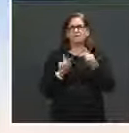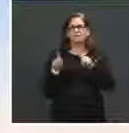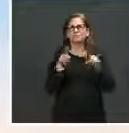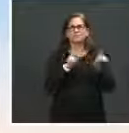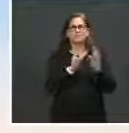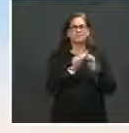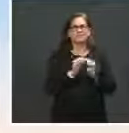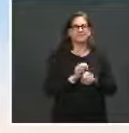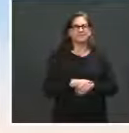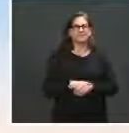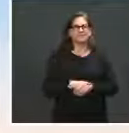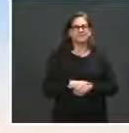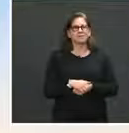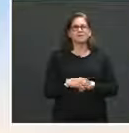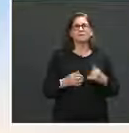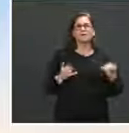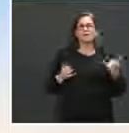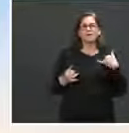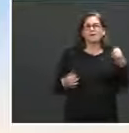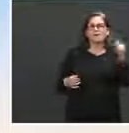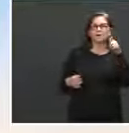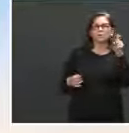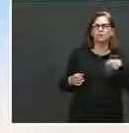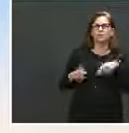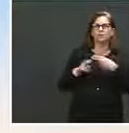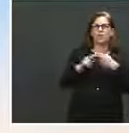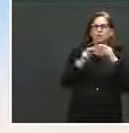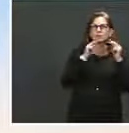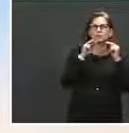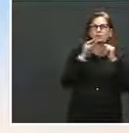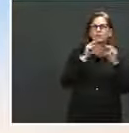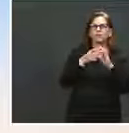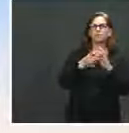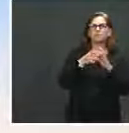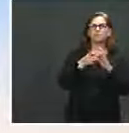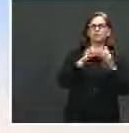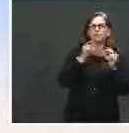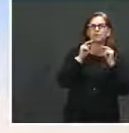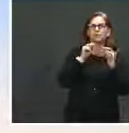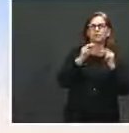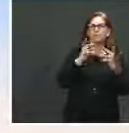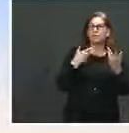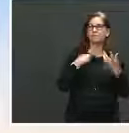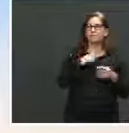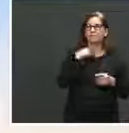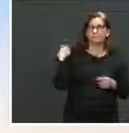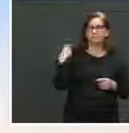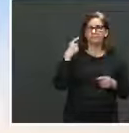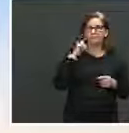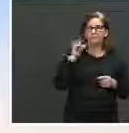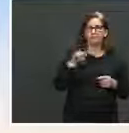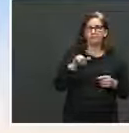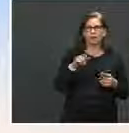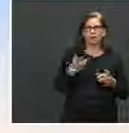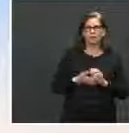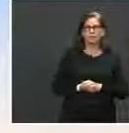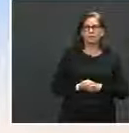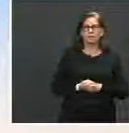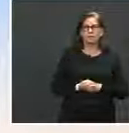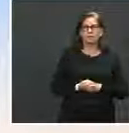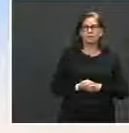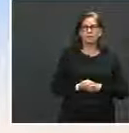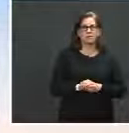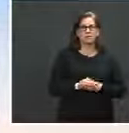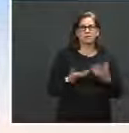the negotiations, the discussions with Congress, is there a deadline? Is there a time frame where this turns into a pumpkin, or